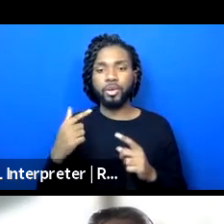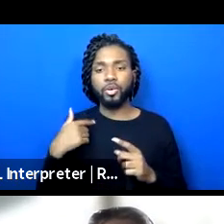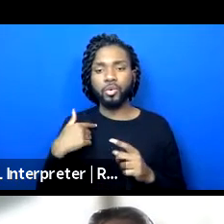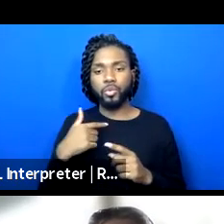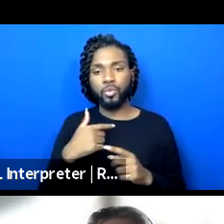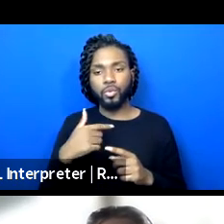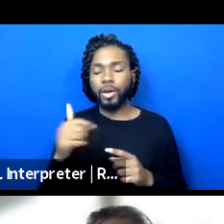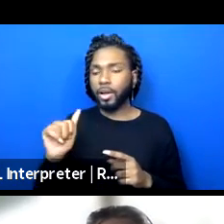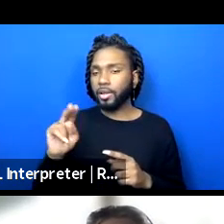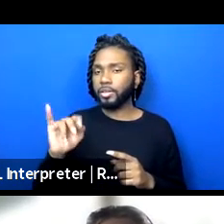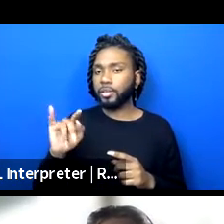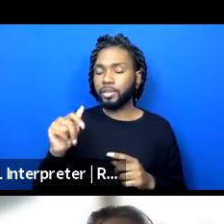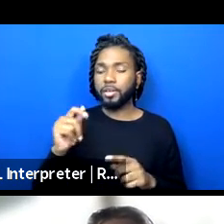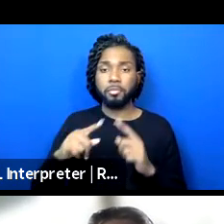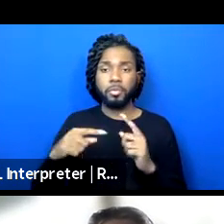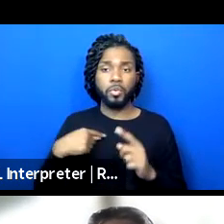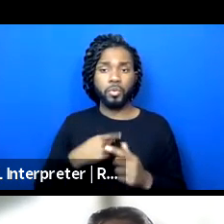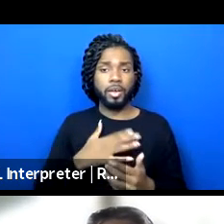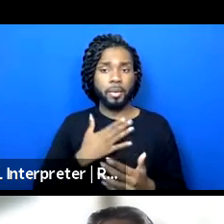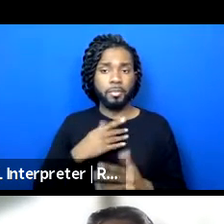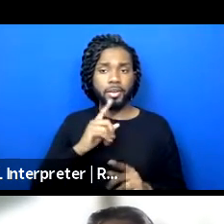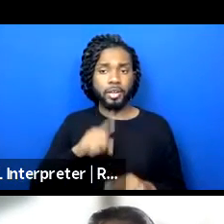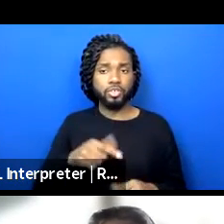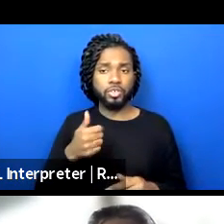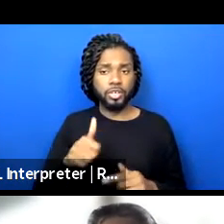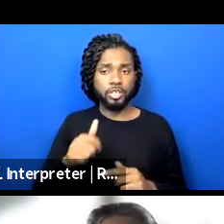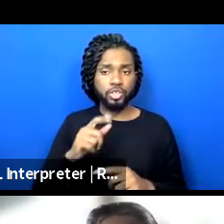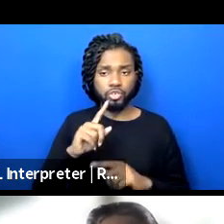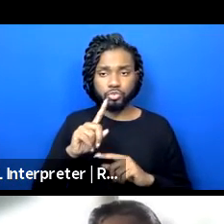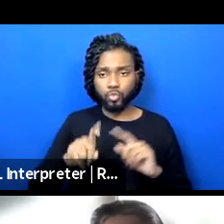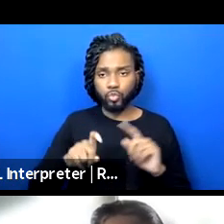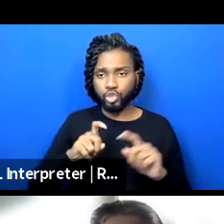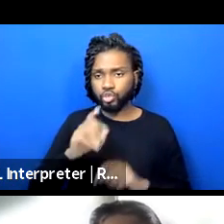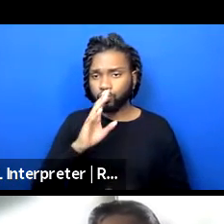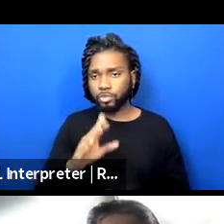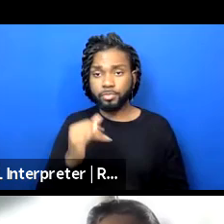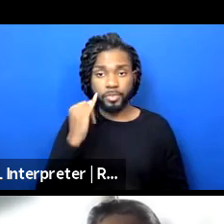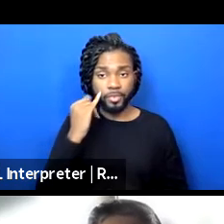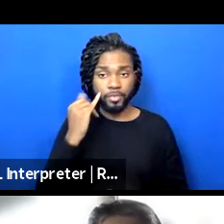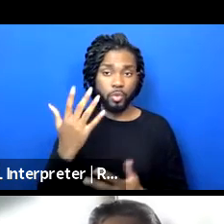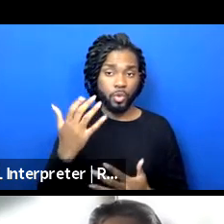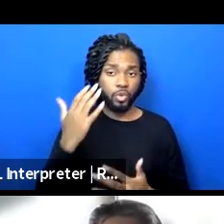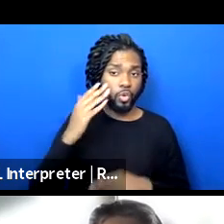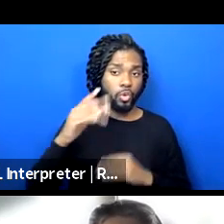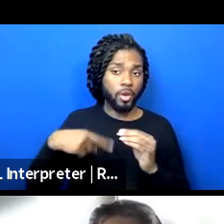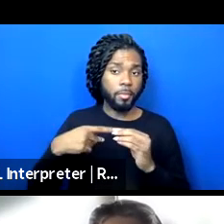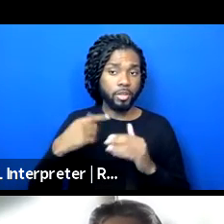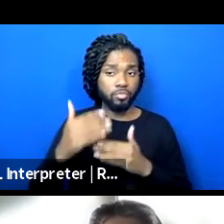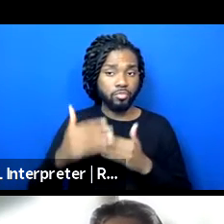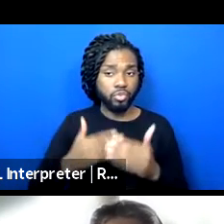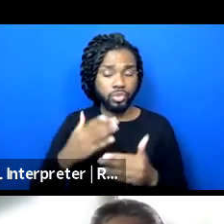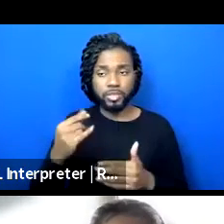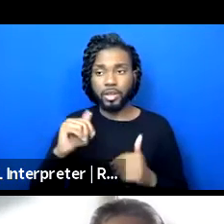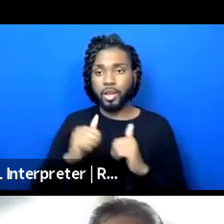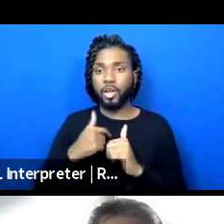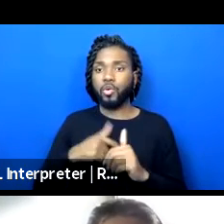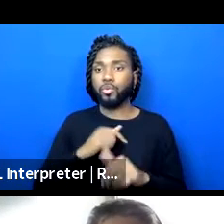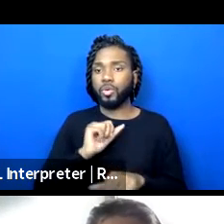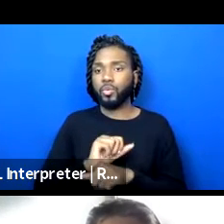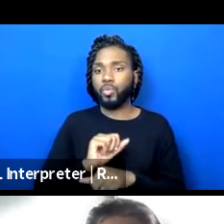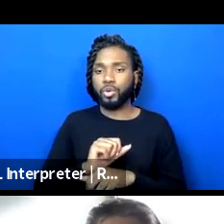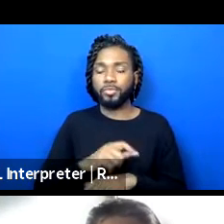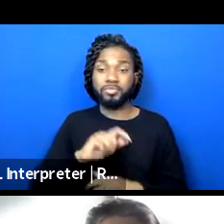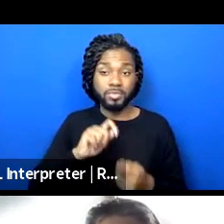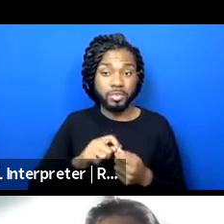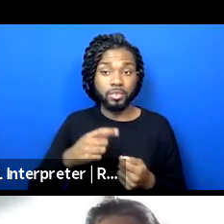happy to answer any questions directly if you have anything about the process or how we work. Particularly for those who don't